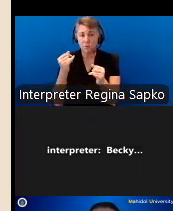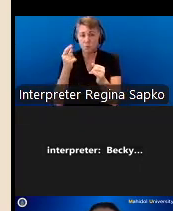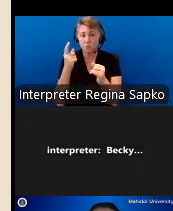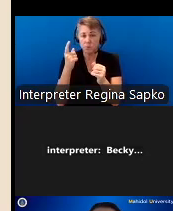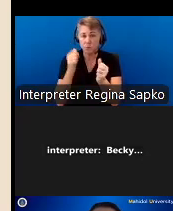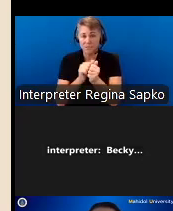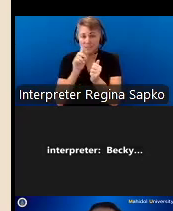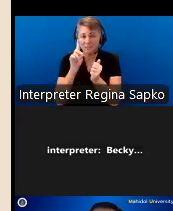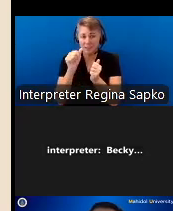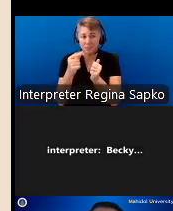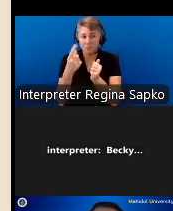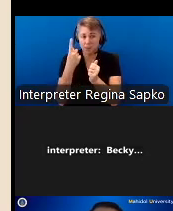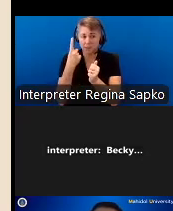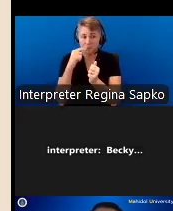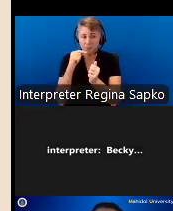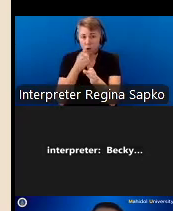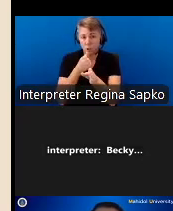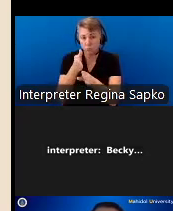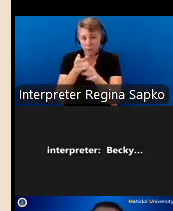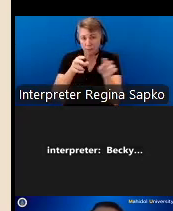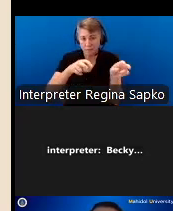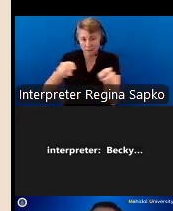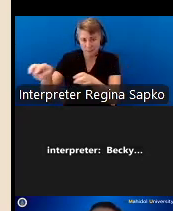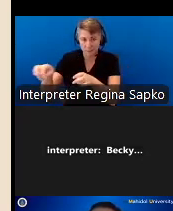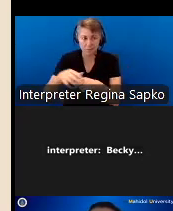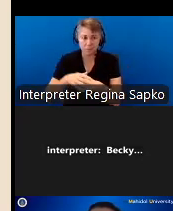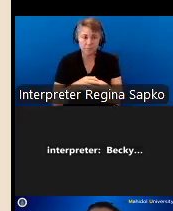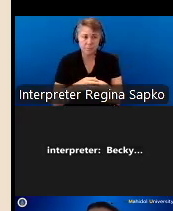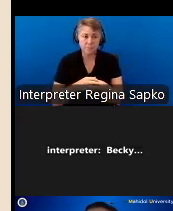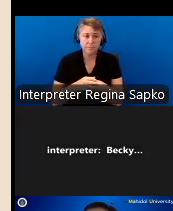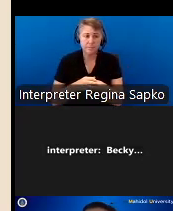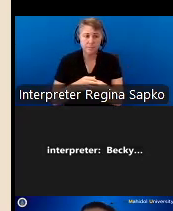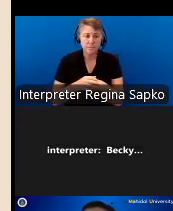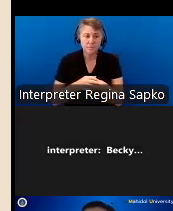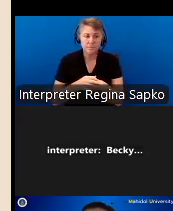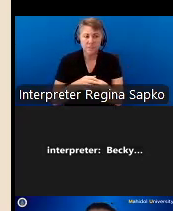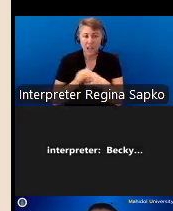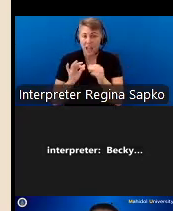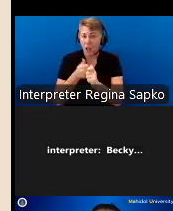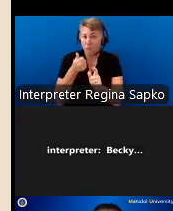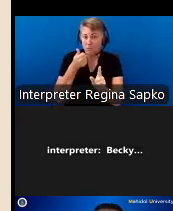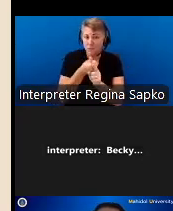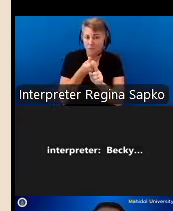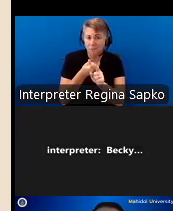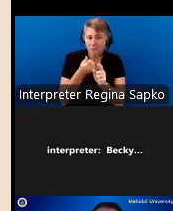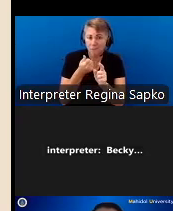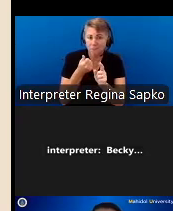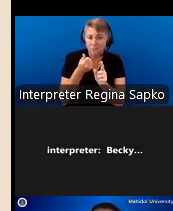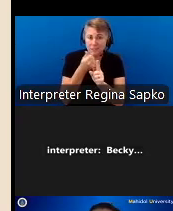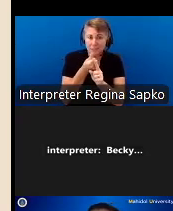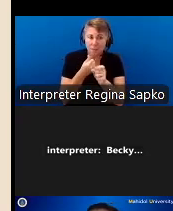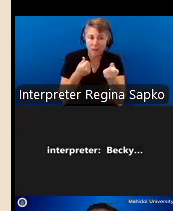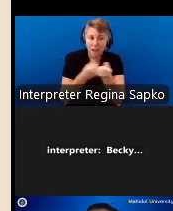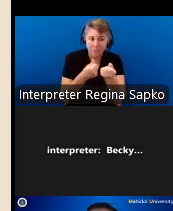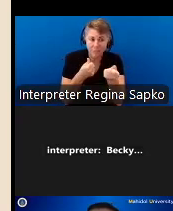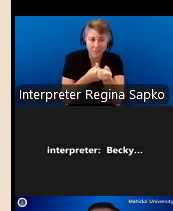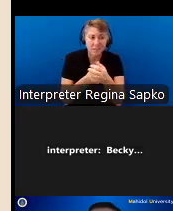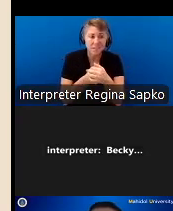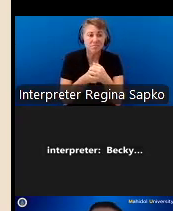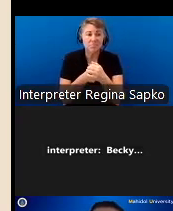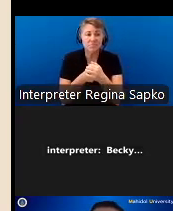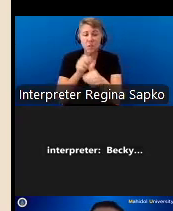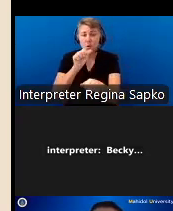how our self-advocacy and workplace accommodate short to job seeker with disability. Yes, we accept